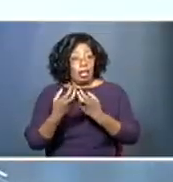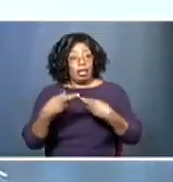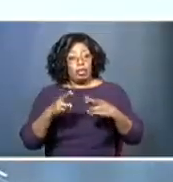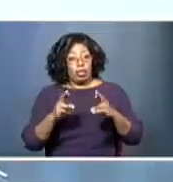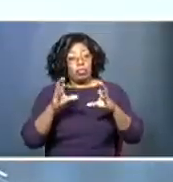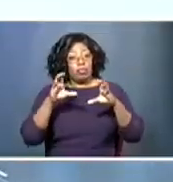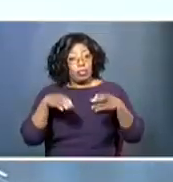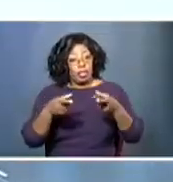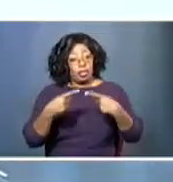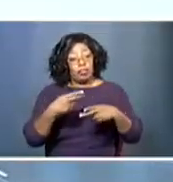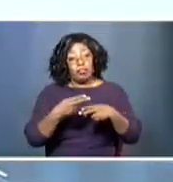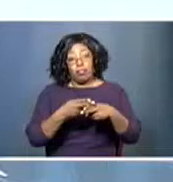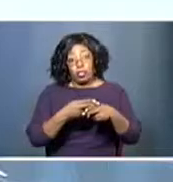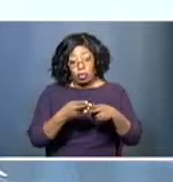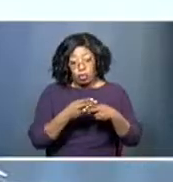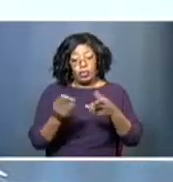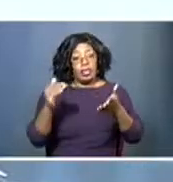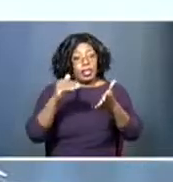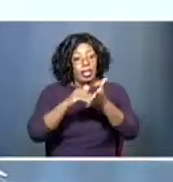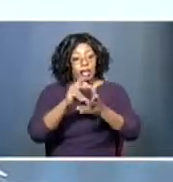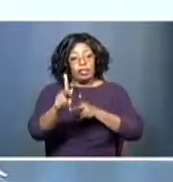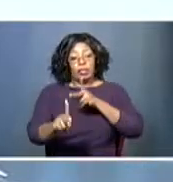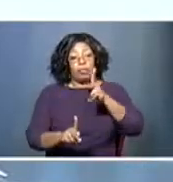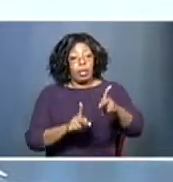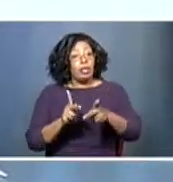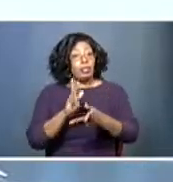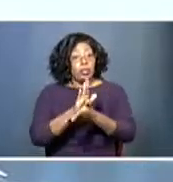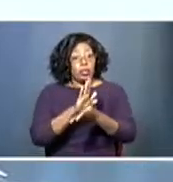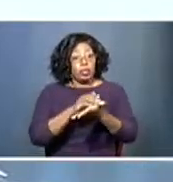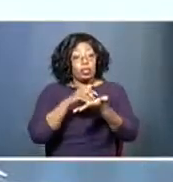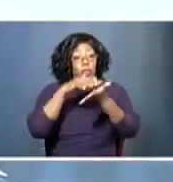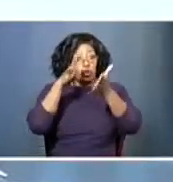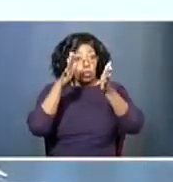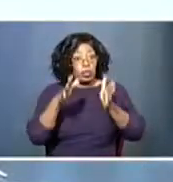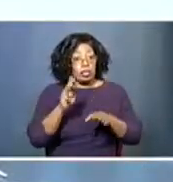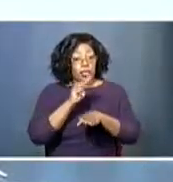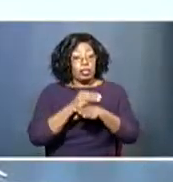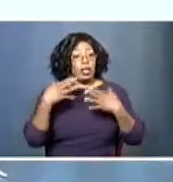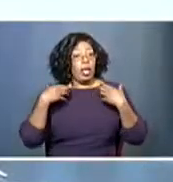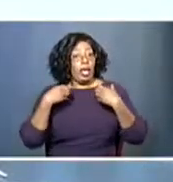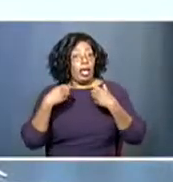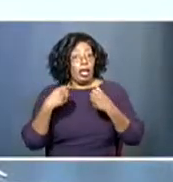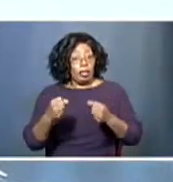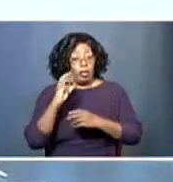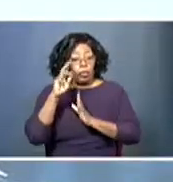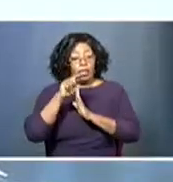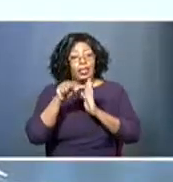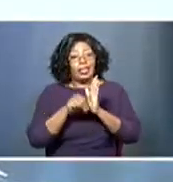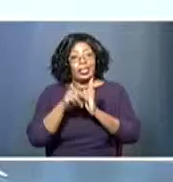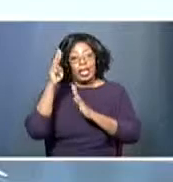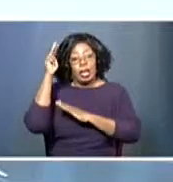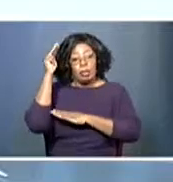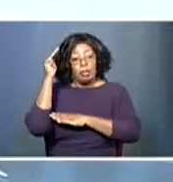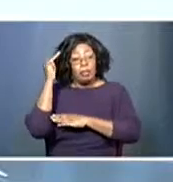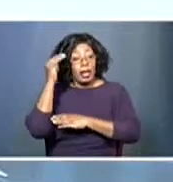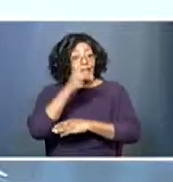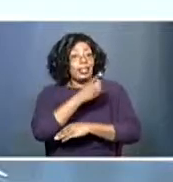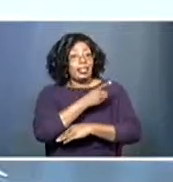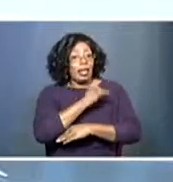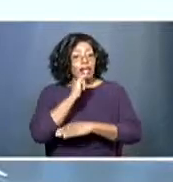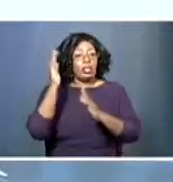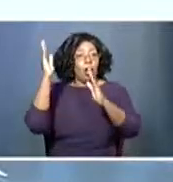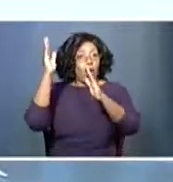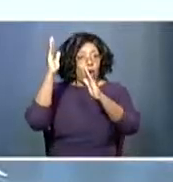come sooner than later for thousands of public school students. Minister of Health and Wellness, Dr. the Honorable Michael Darville, is